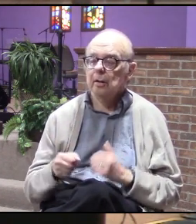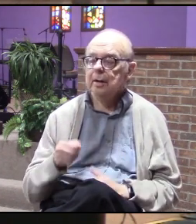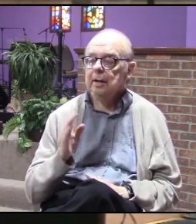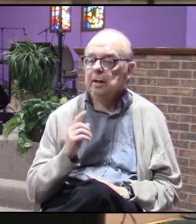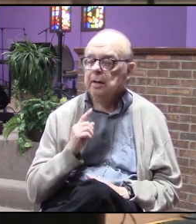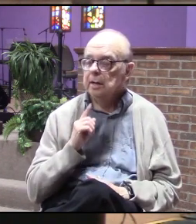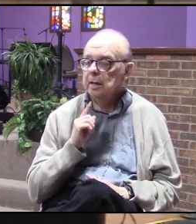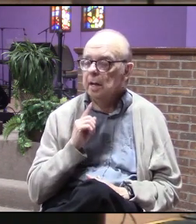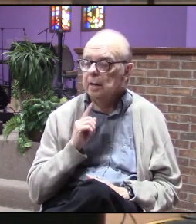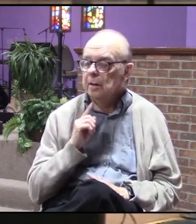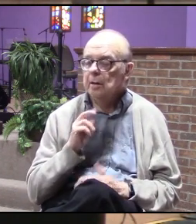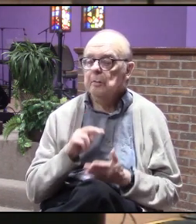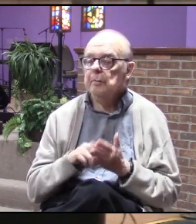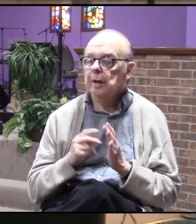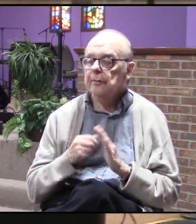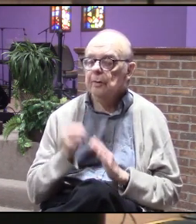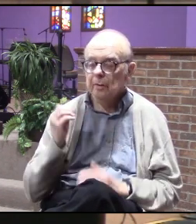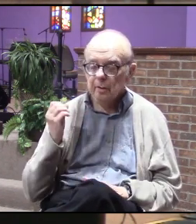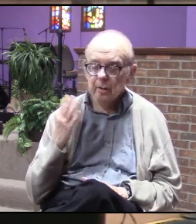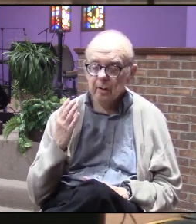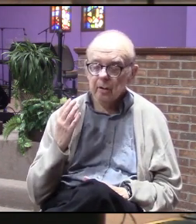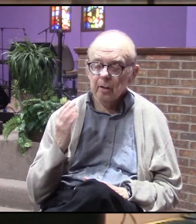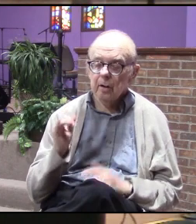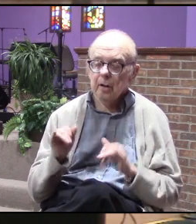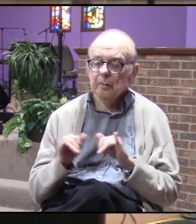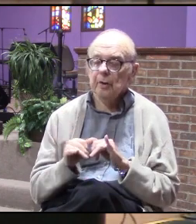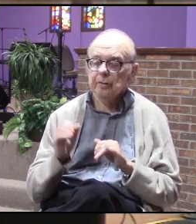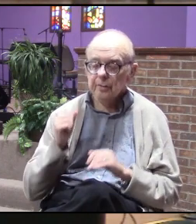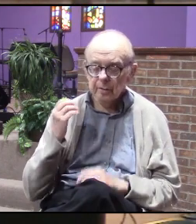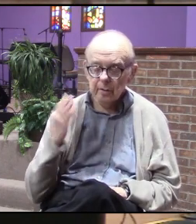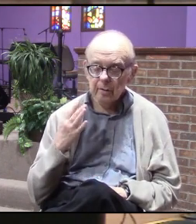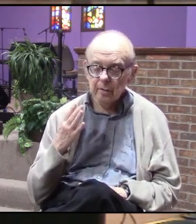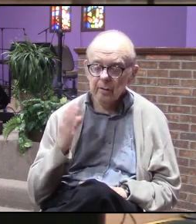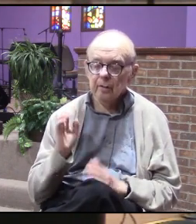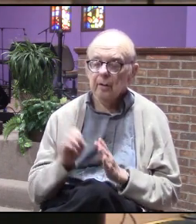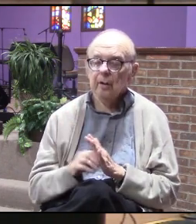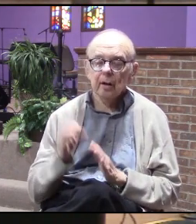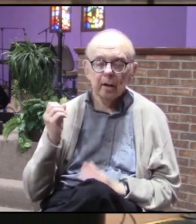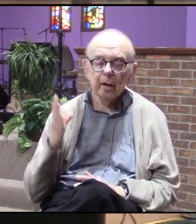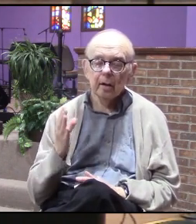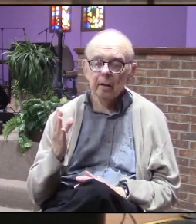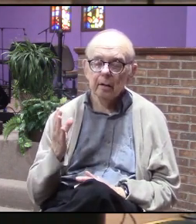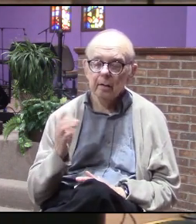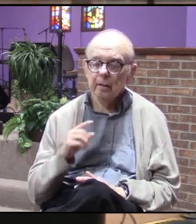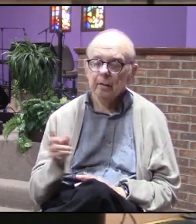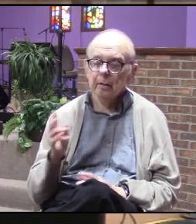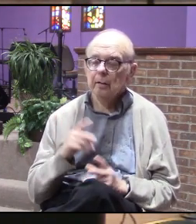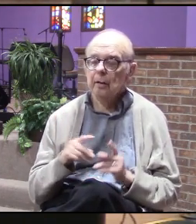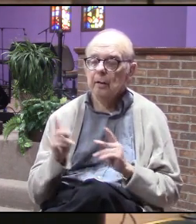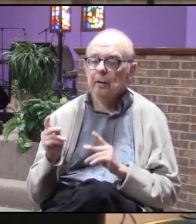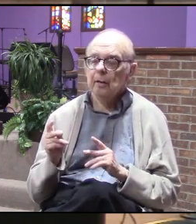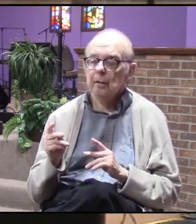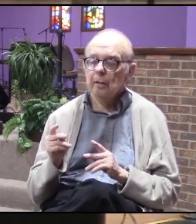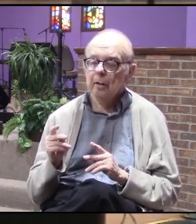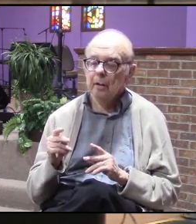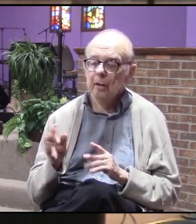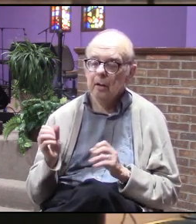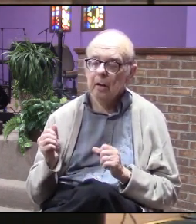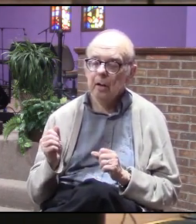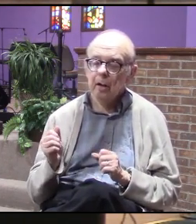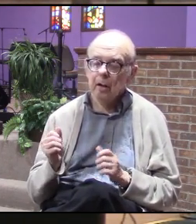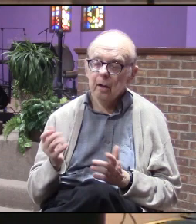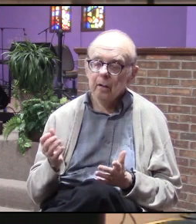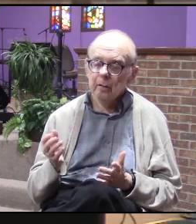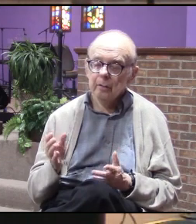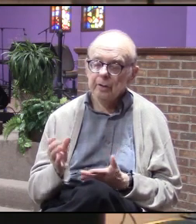meant for grace, as a measure of His grace, as an example of His grace. And they were taking it saying,